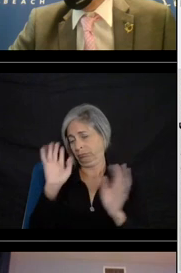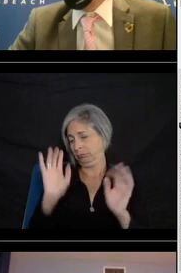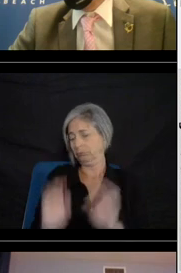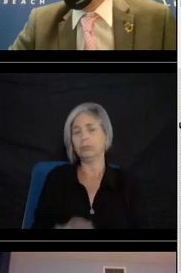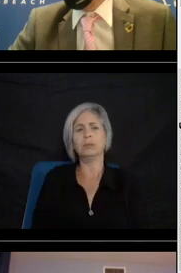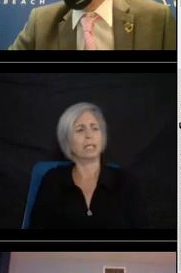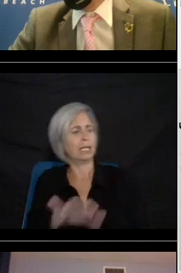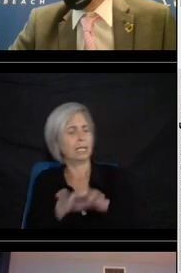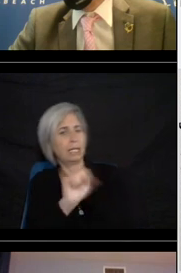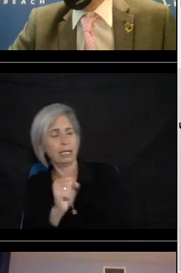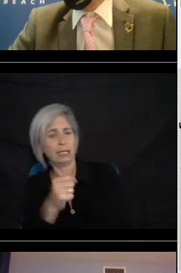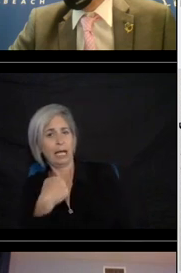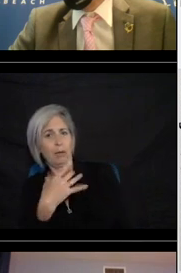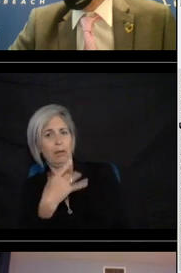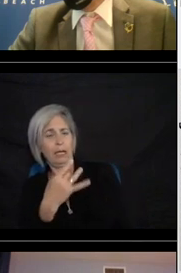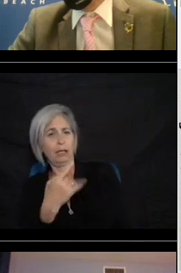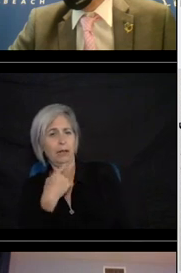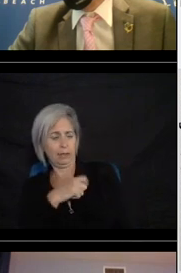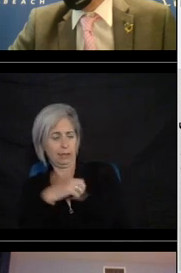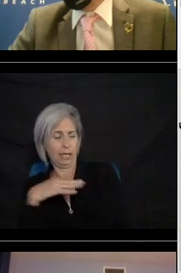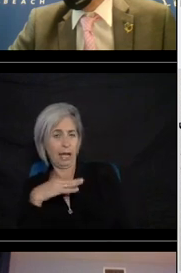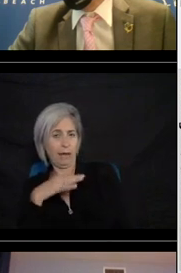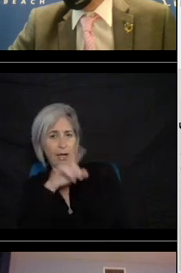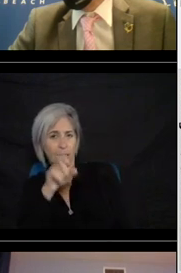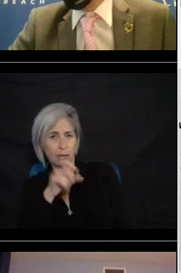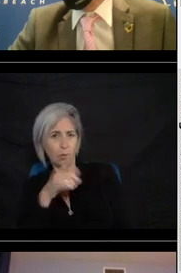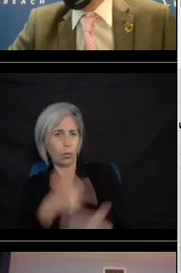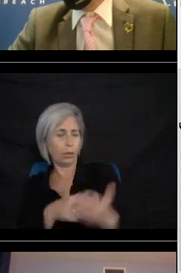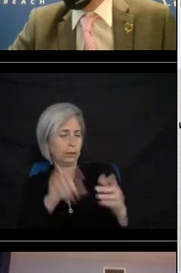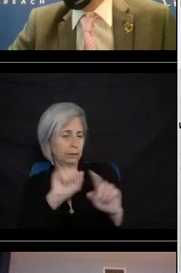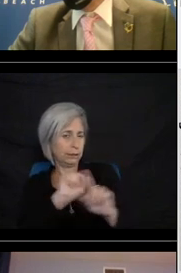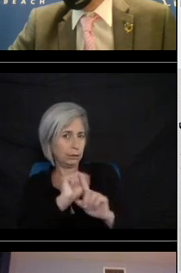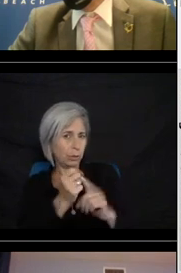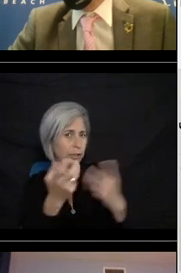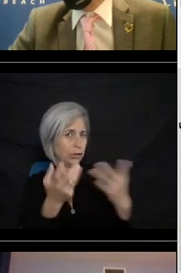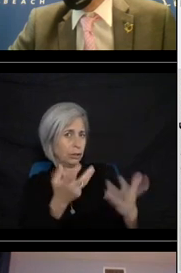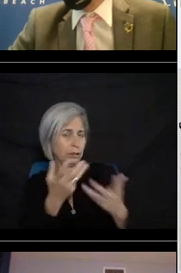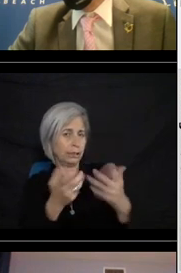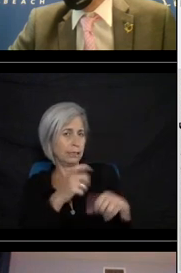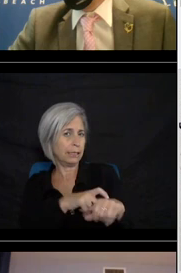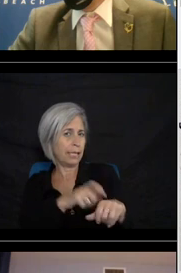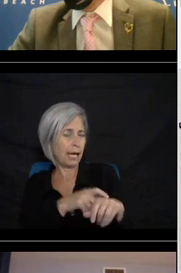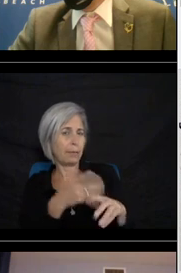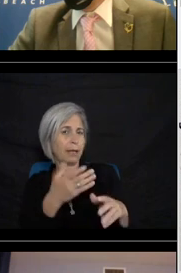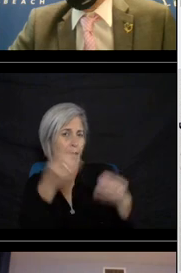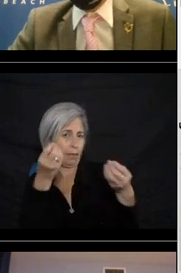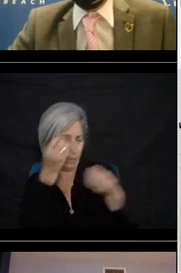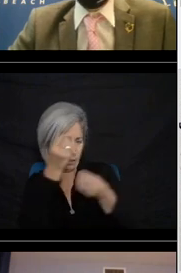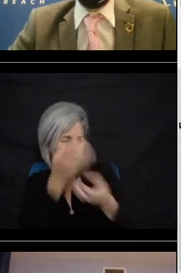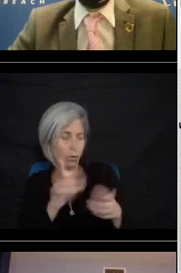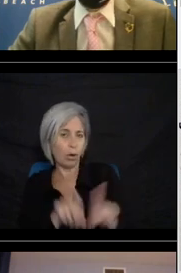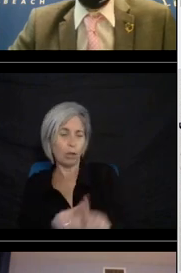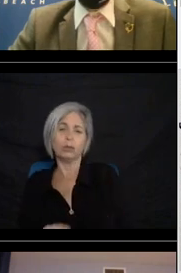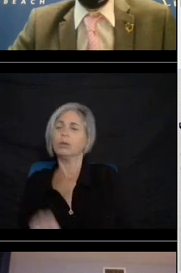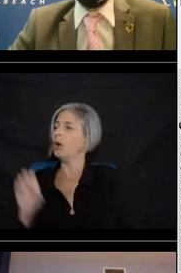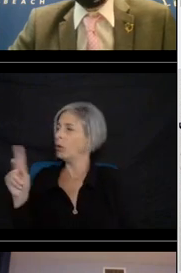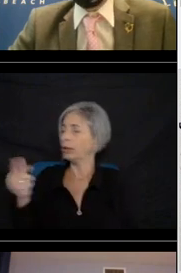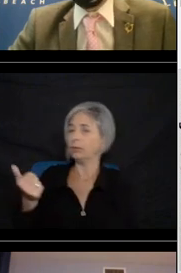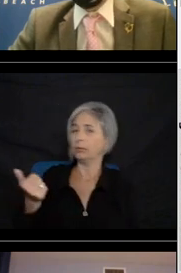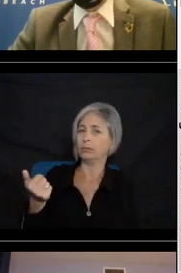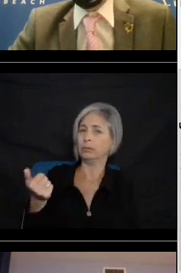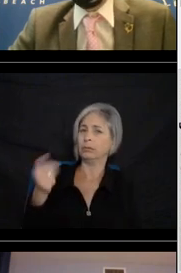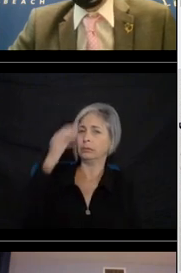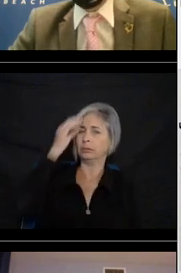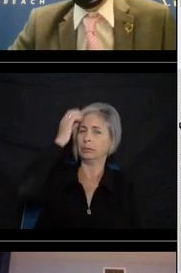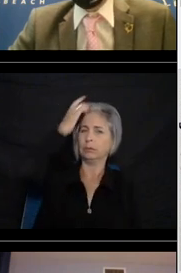Yeah, I'd like the opportunity to get with staff, find out what the status is and the timing, and I'll certainly let you know. All right. So